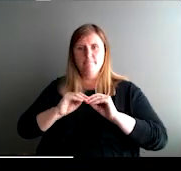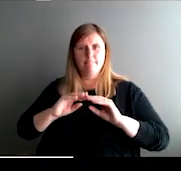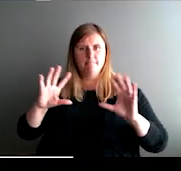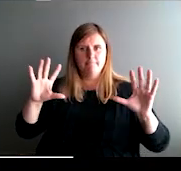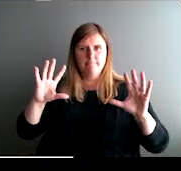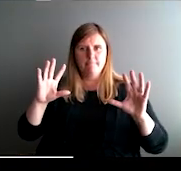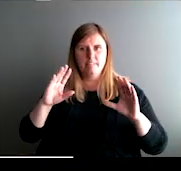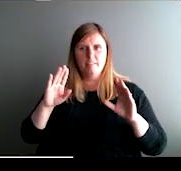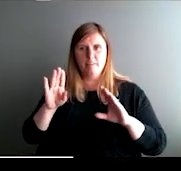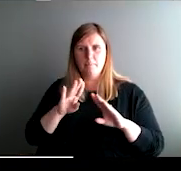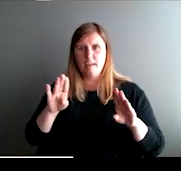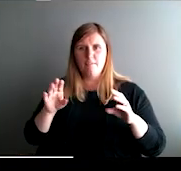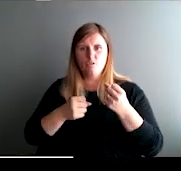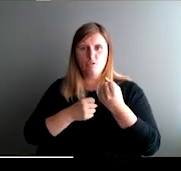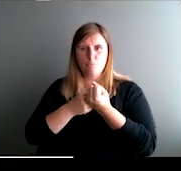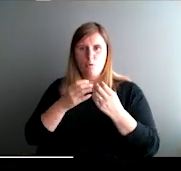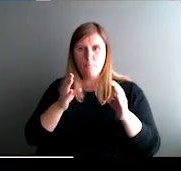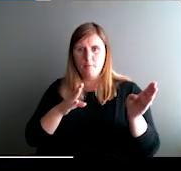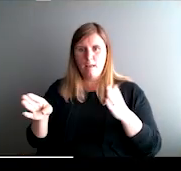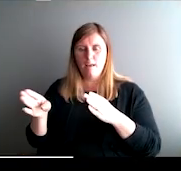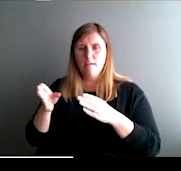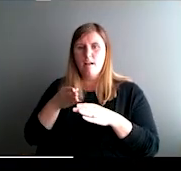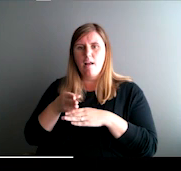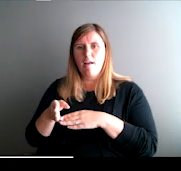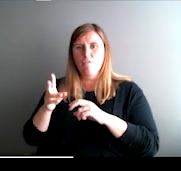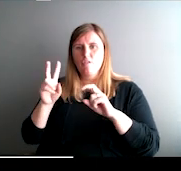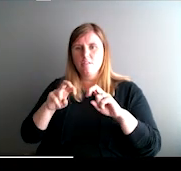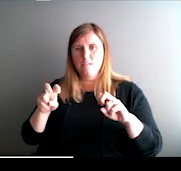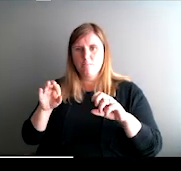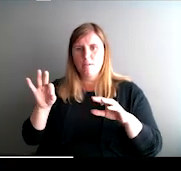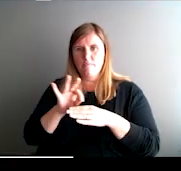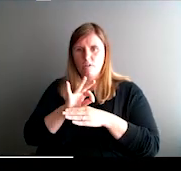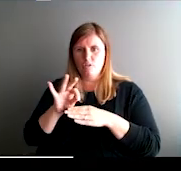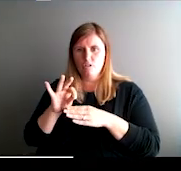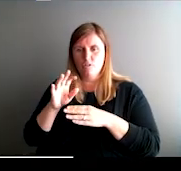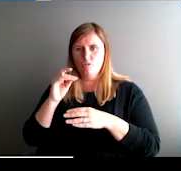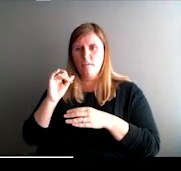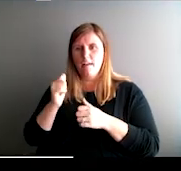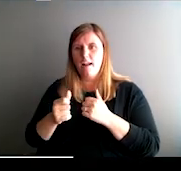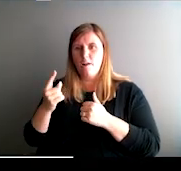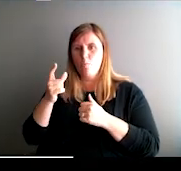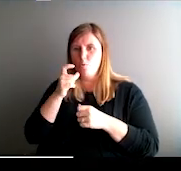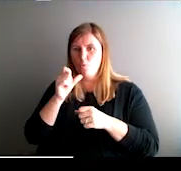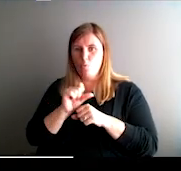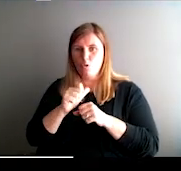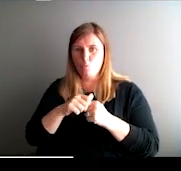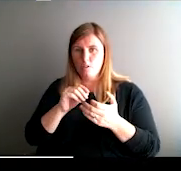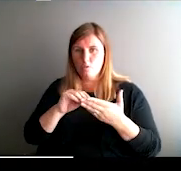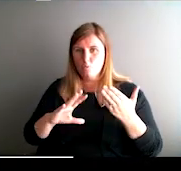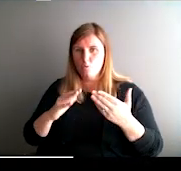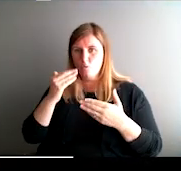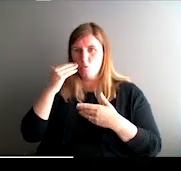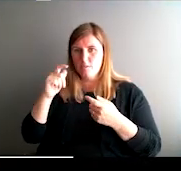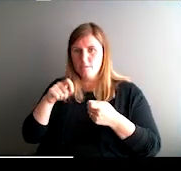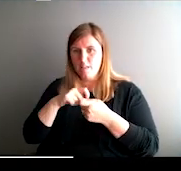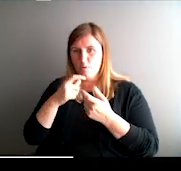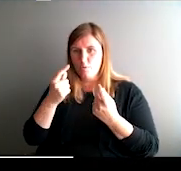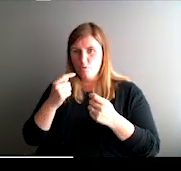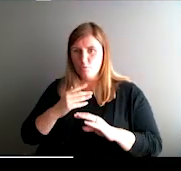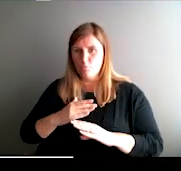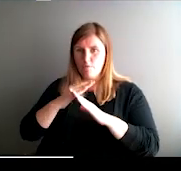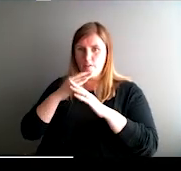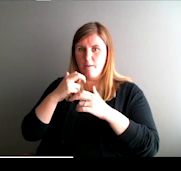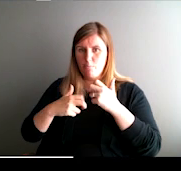in the behavior support plan following the assessment of function, so that anybody working with the student knows what to do to prevent